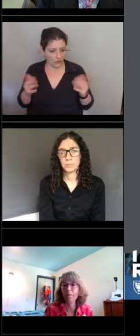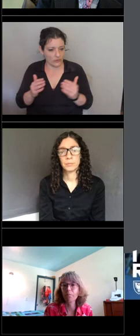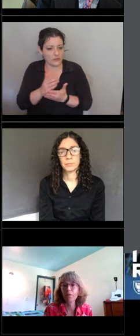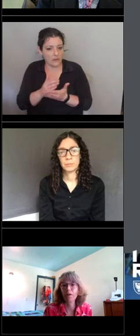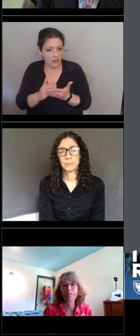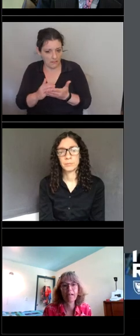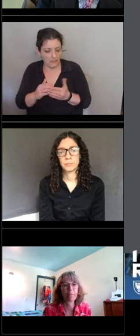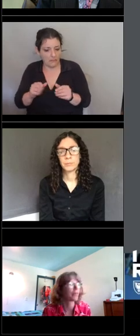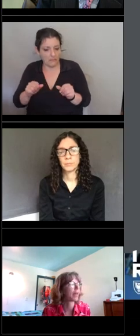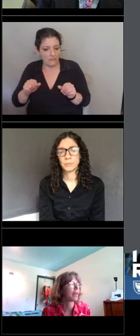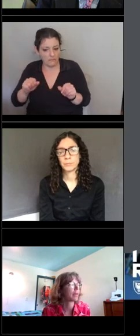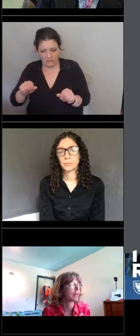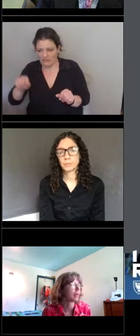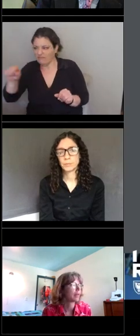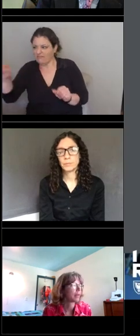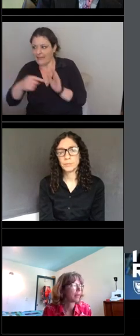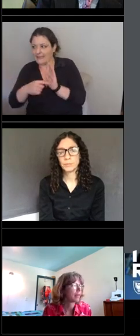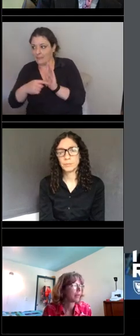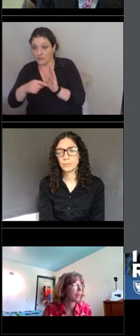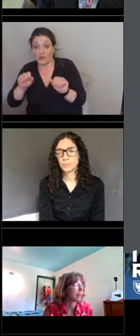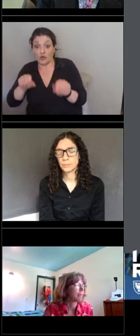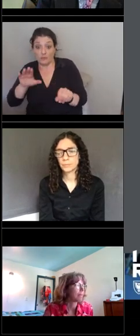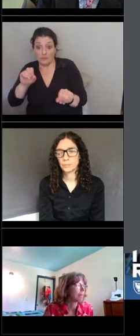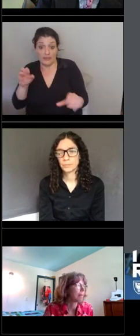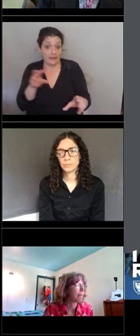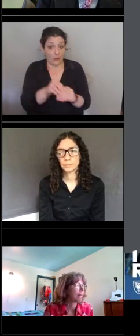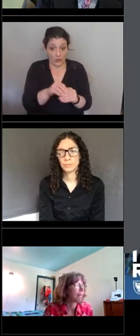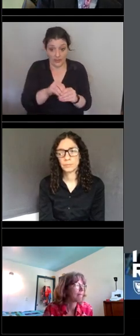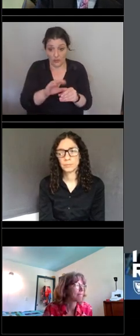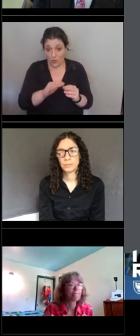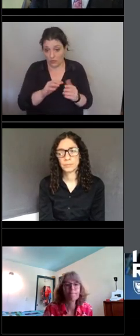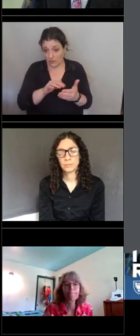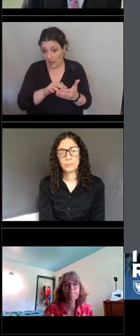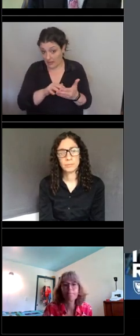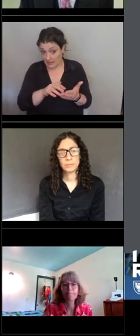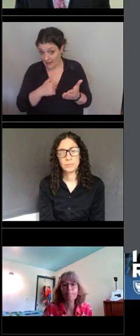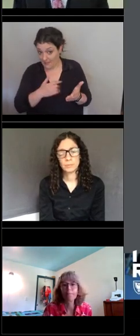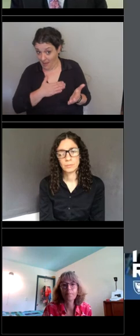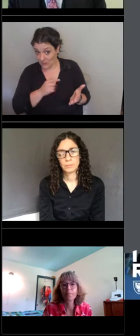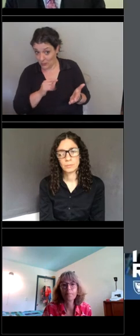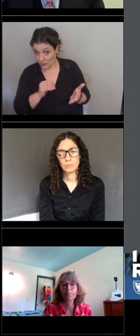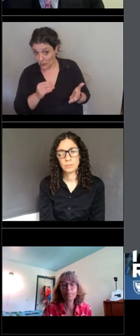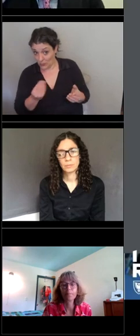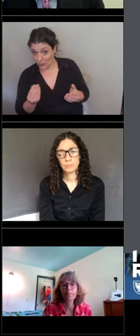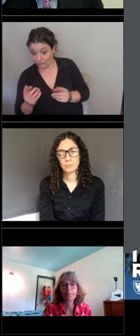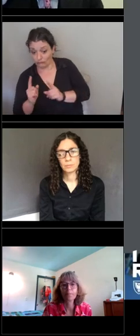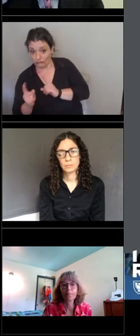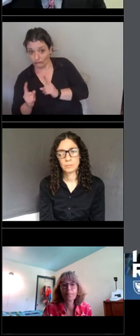Vinny, to follow up with you offline about that. For sure, Lauren, I would love that. I would say that,